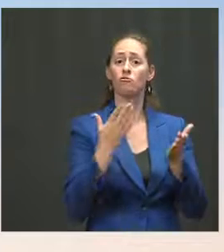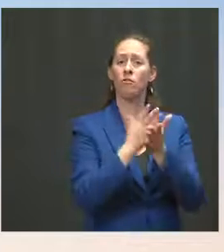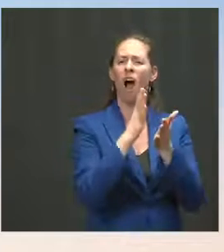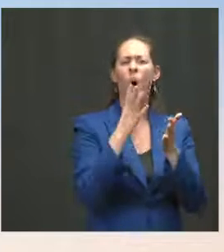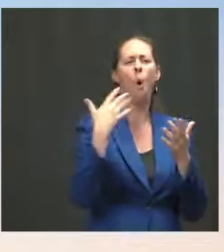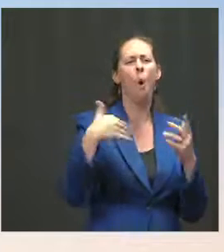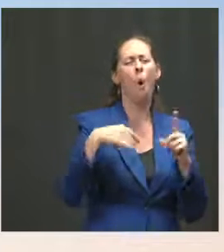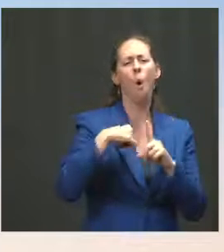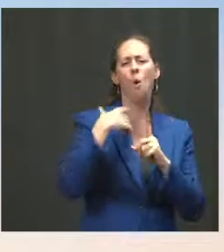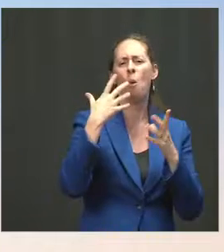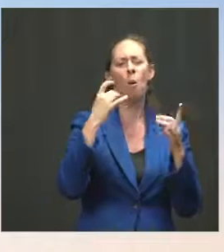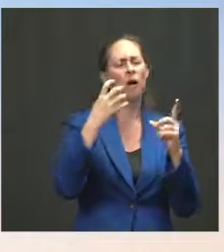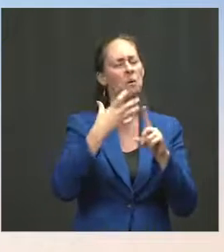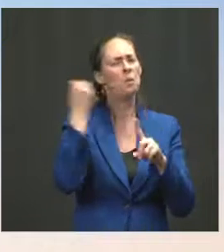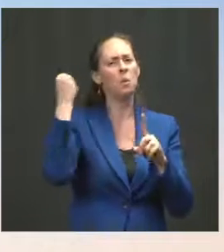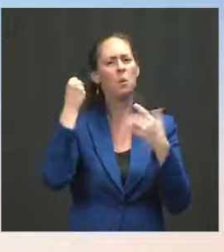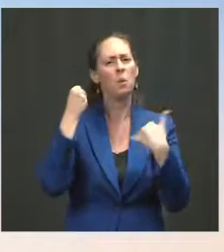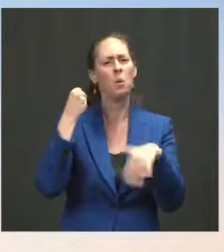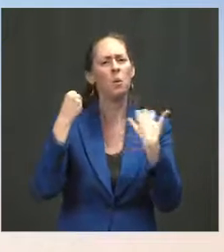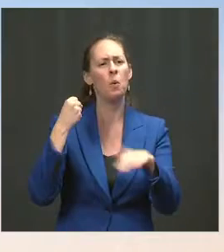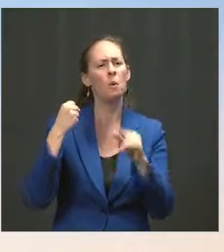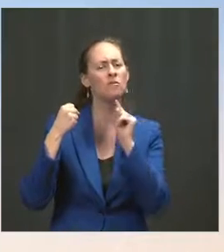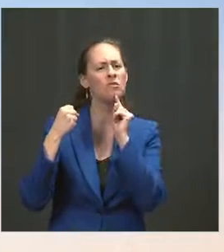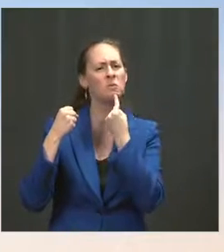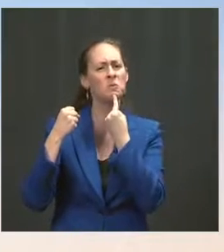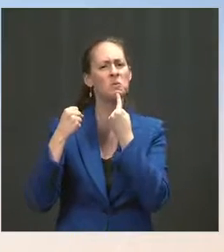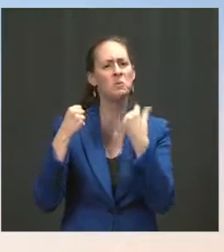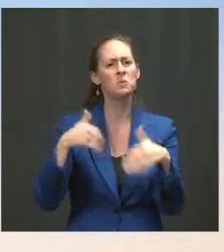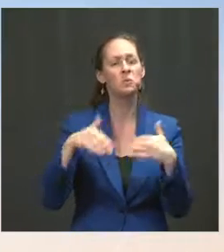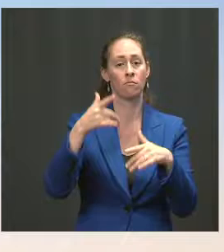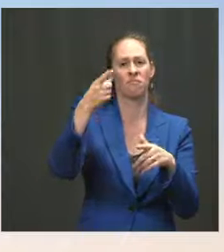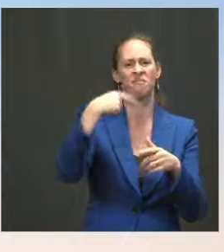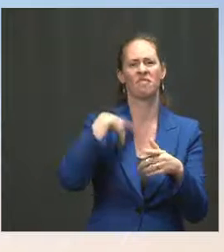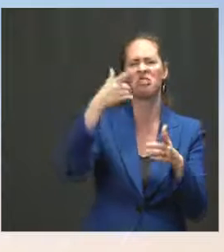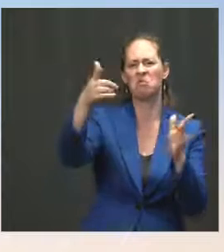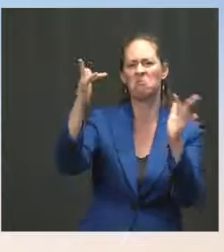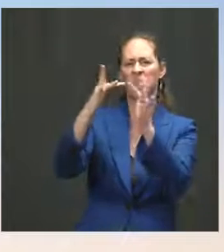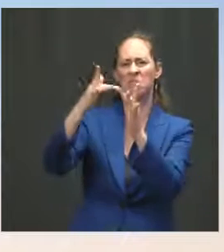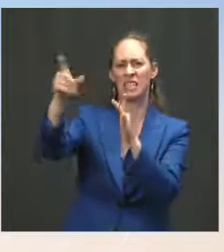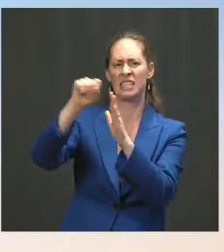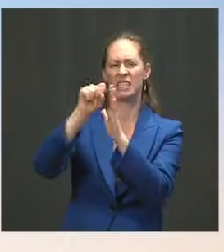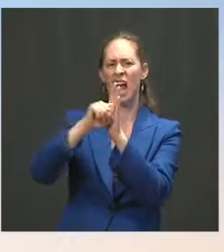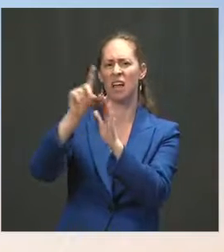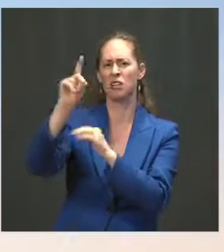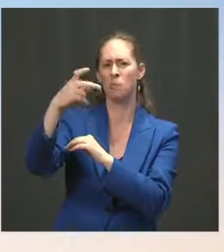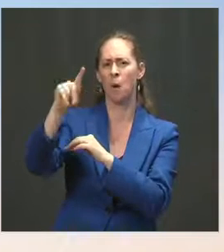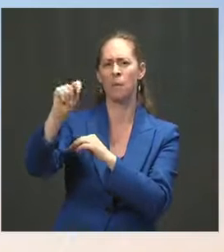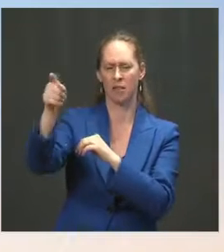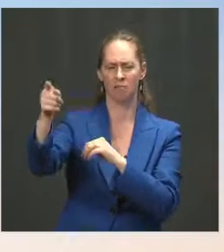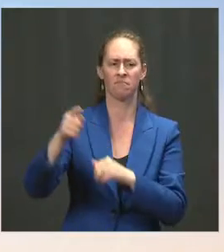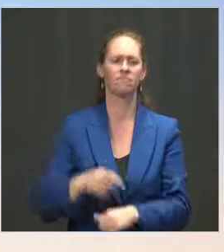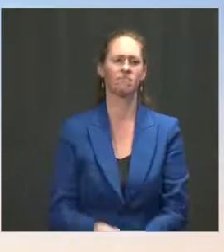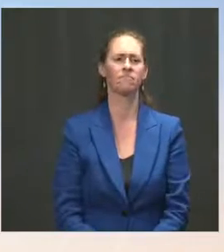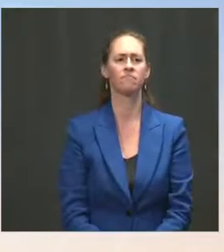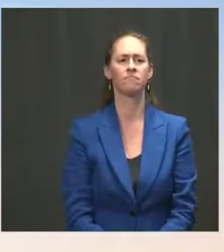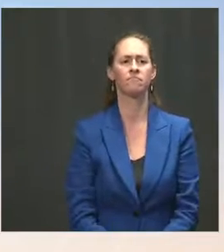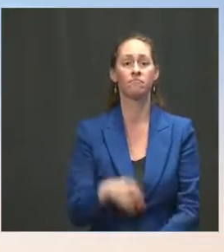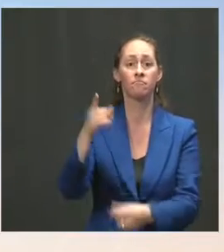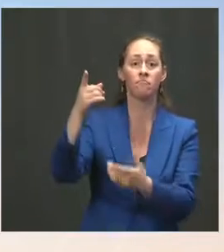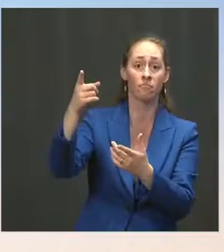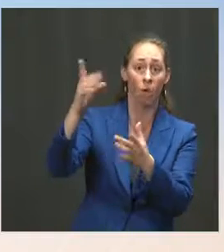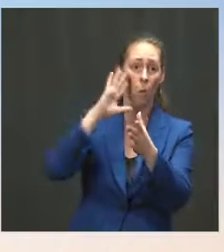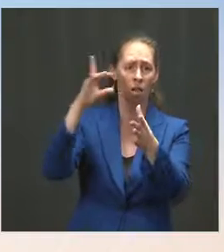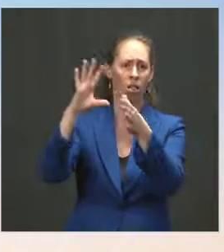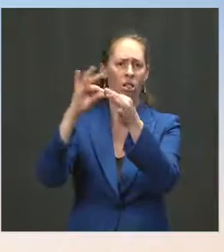that's something I would certainly point to the State Department for more extensive detail about our work there. We have put out a number of statements from administration